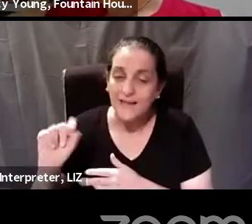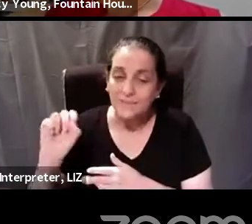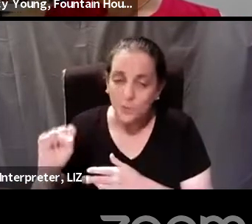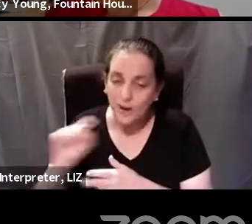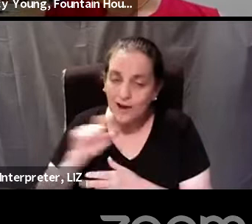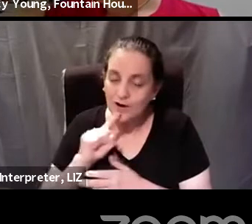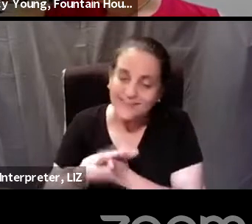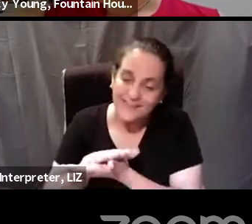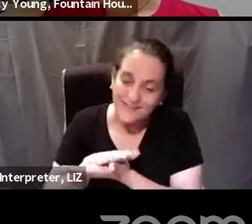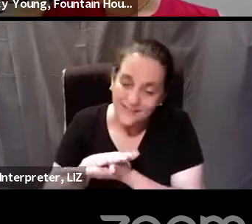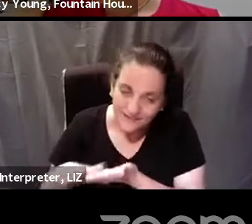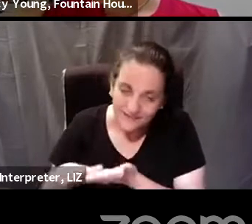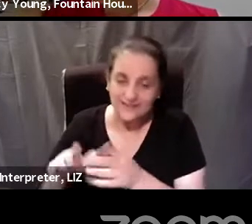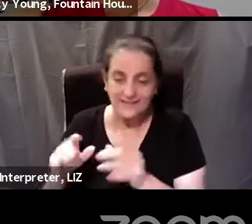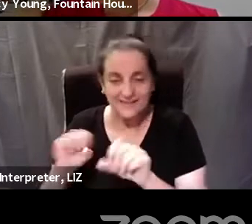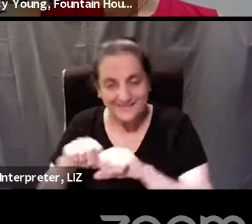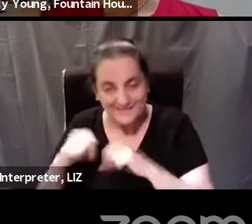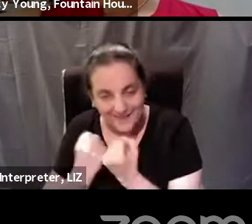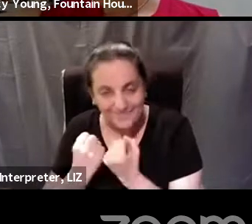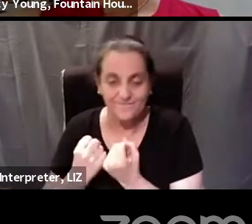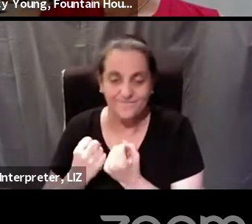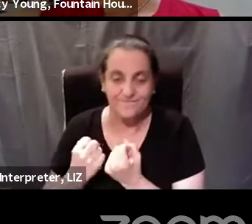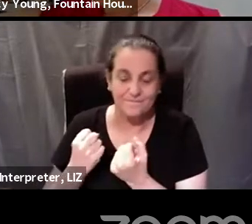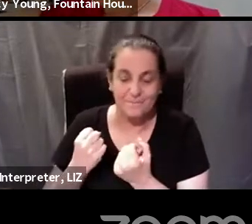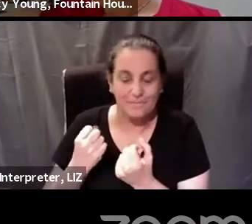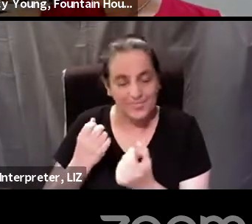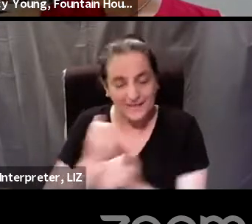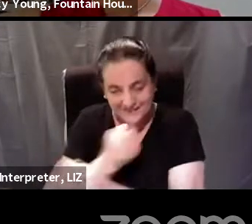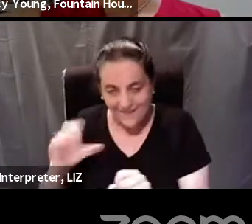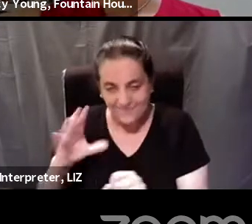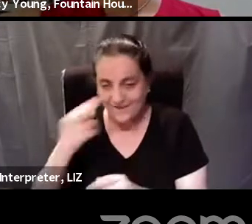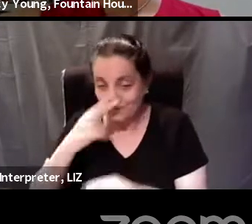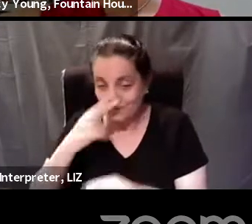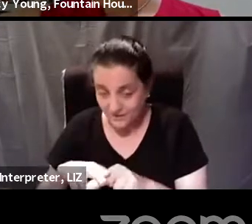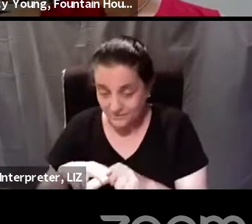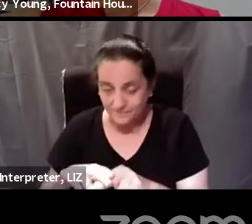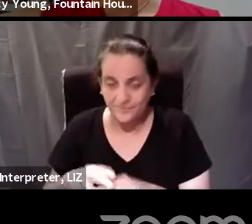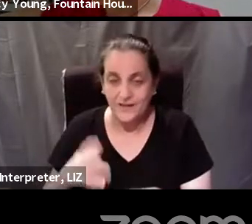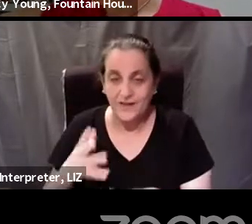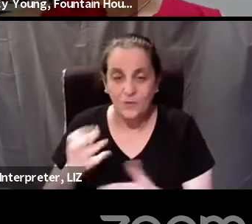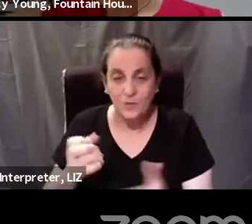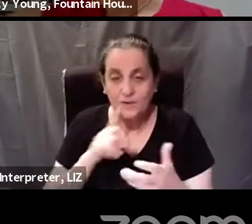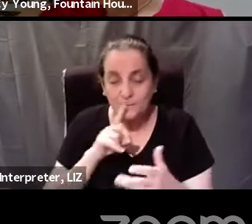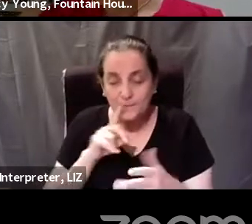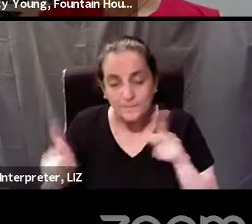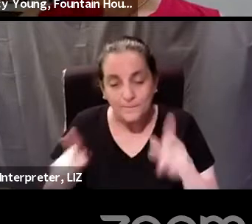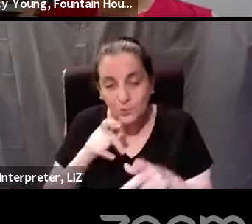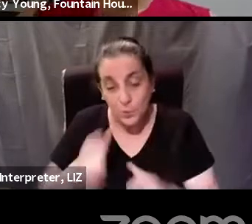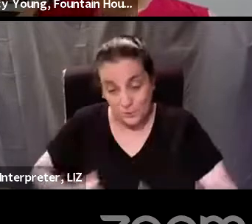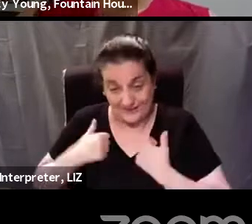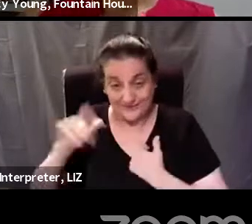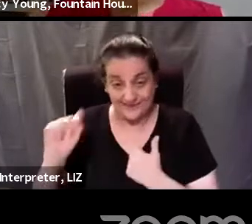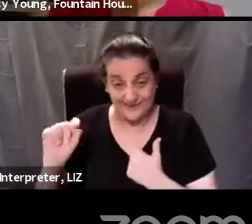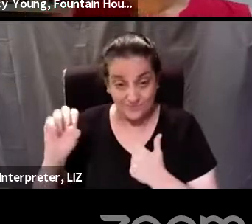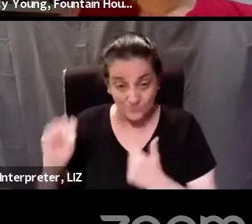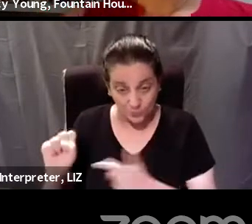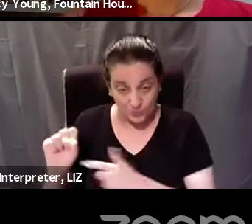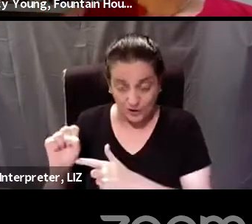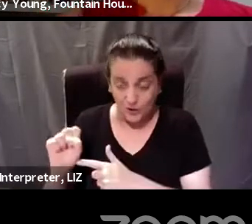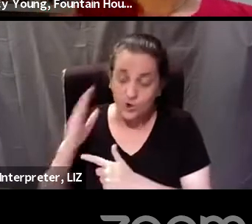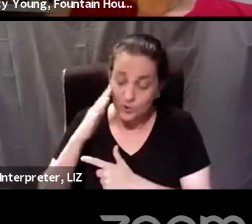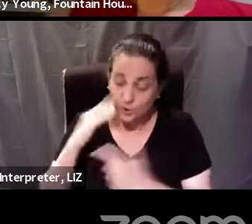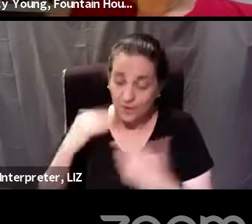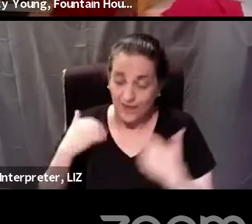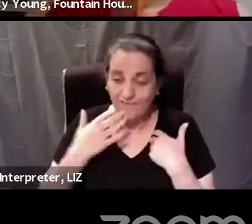never wanted to do that at the expense of those who lived in Times Square before we got here. So